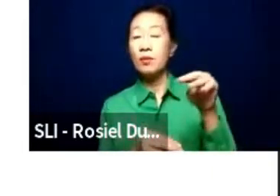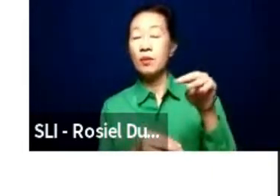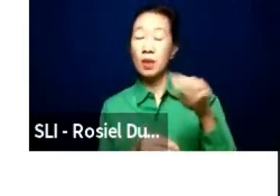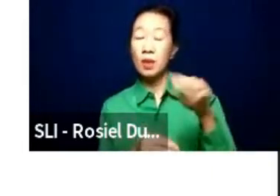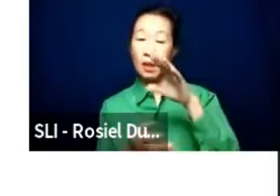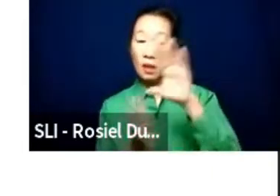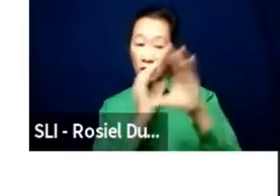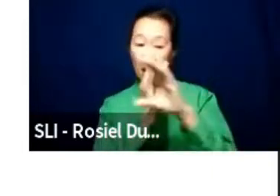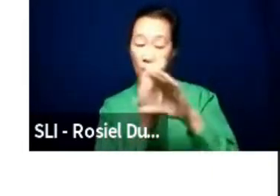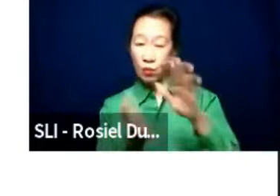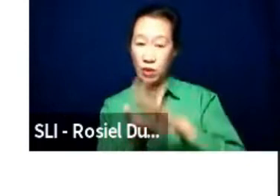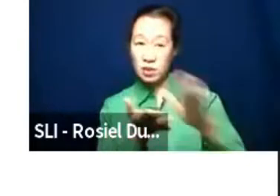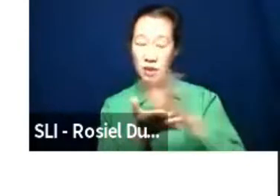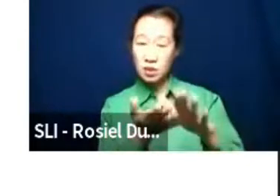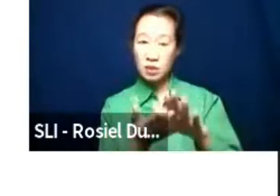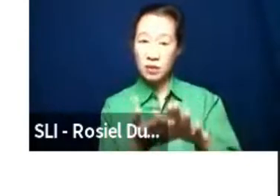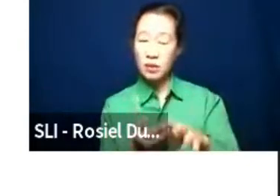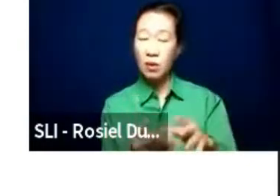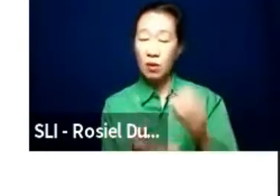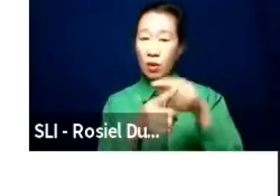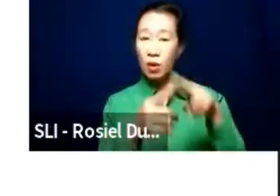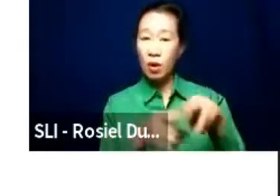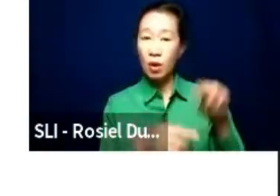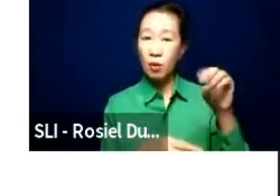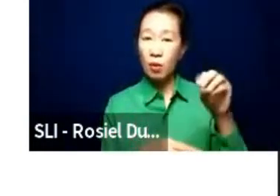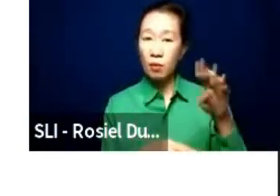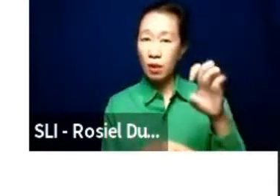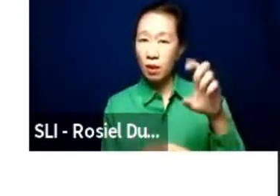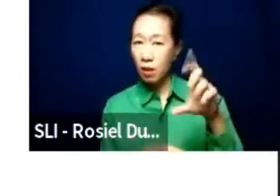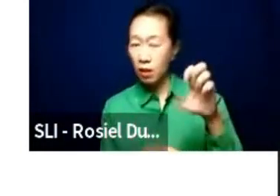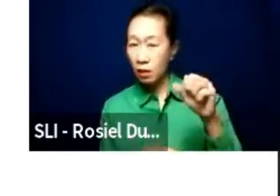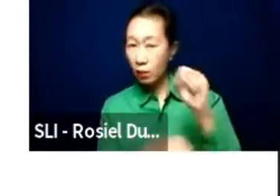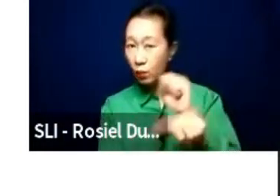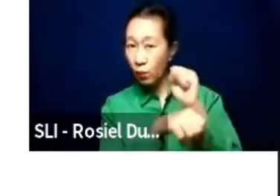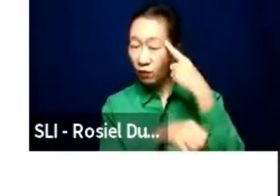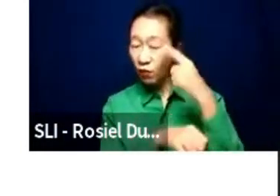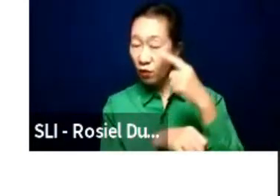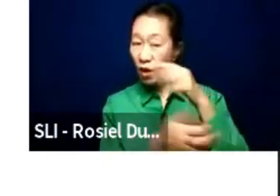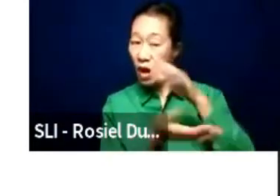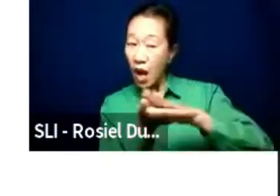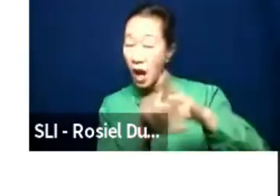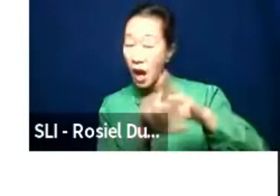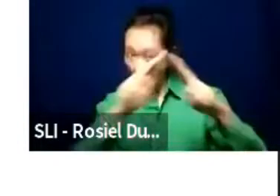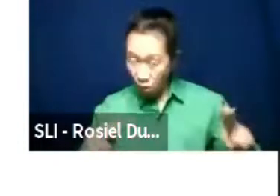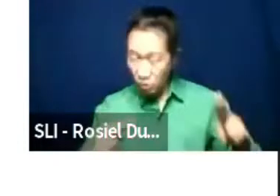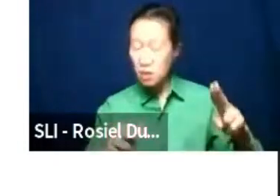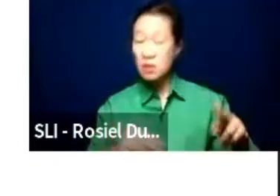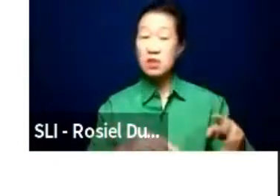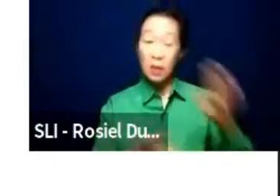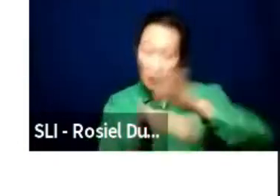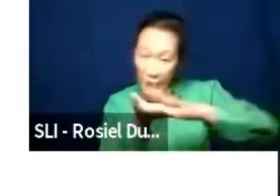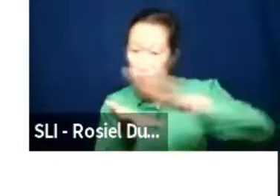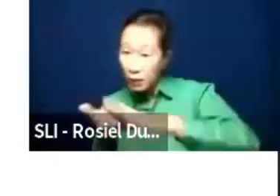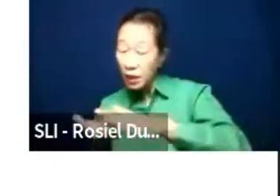washing, they do house visits, or there are mobile crews, for example, for housekeeping, no? So sila yung pupunta sa